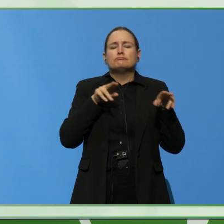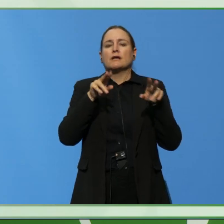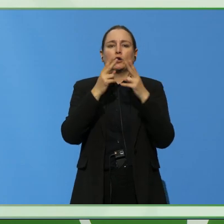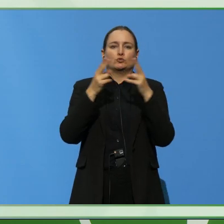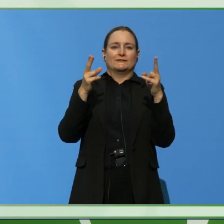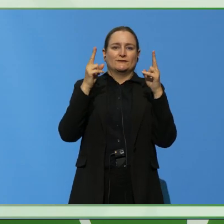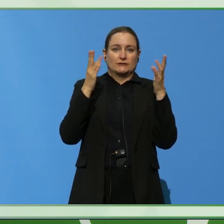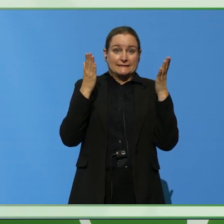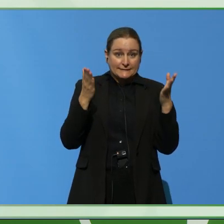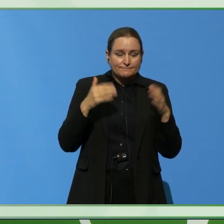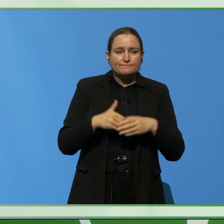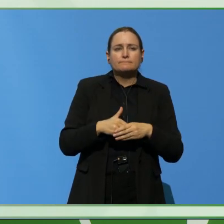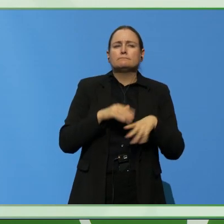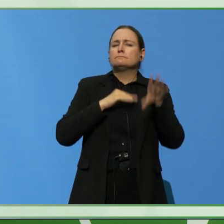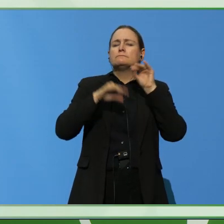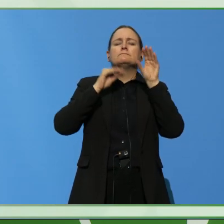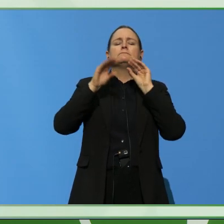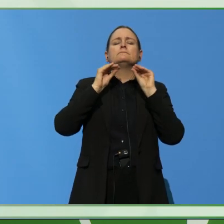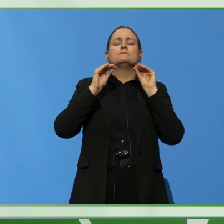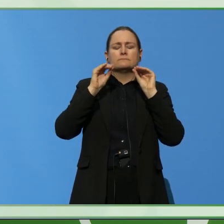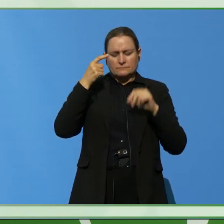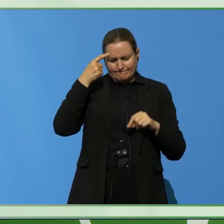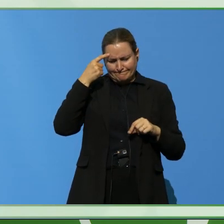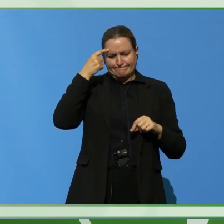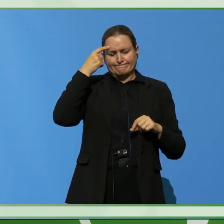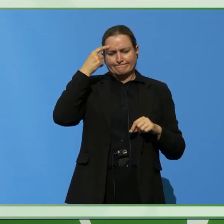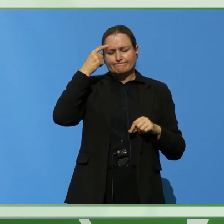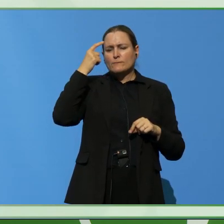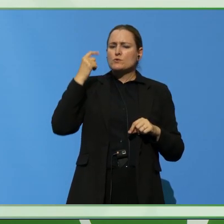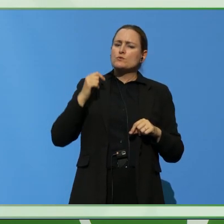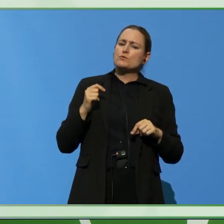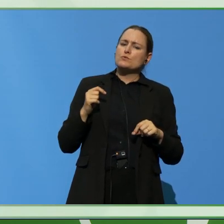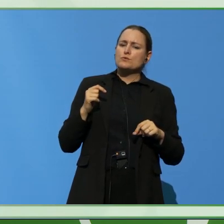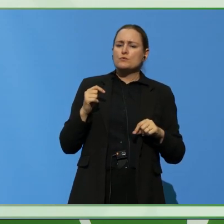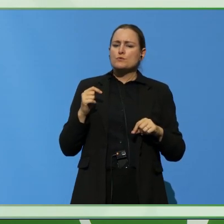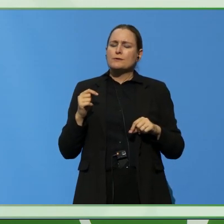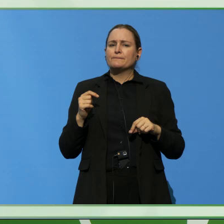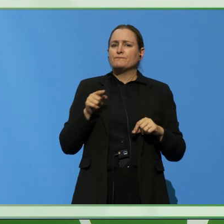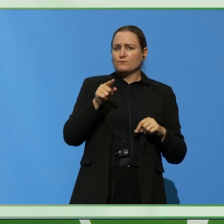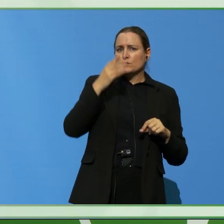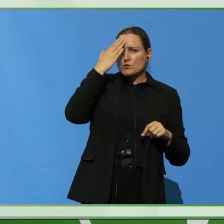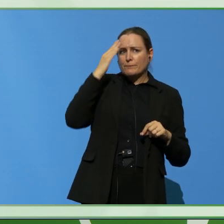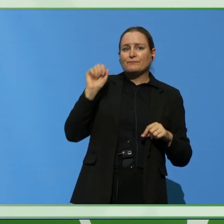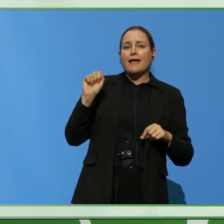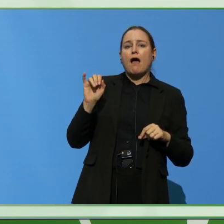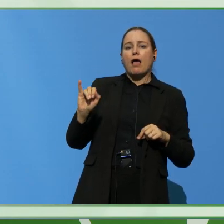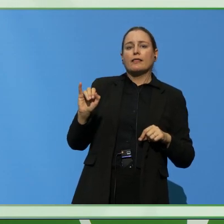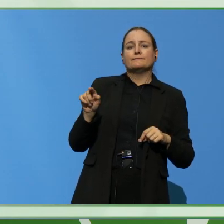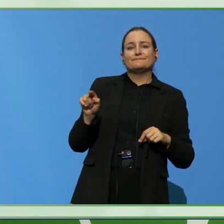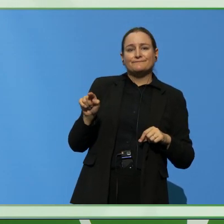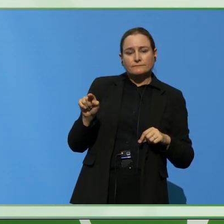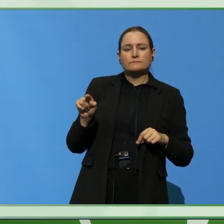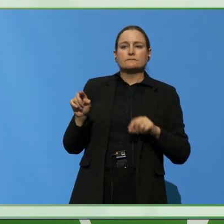in time where there was singularity. For those of you who come from the AI world, singularity is